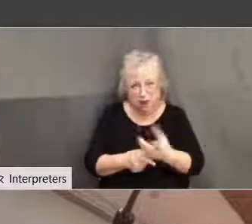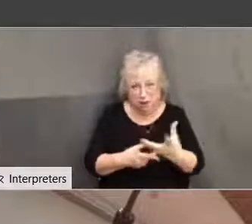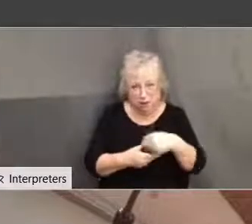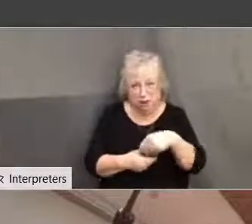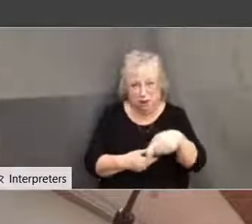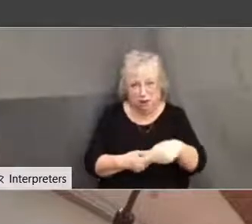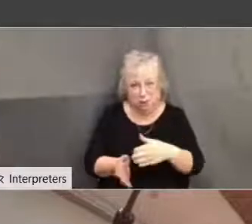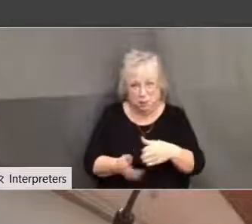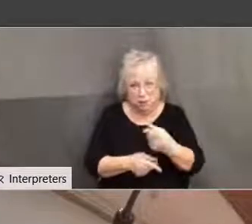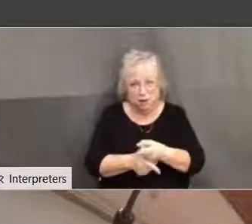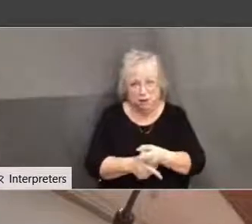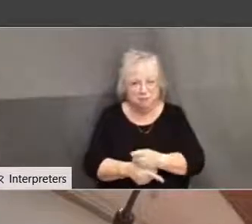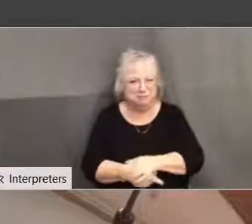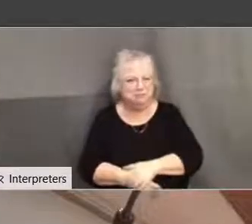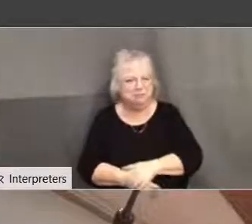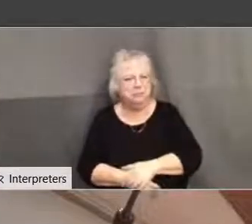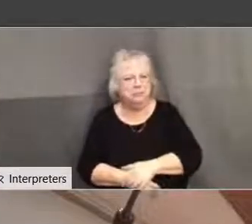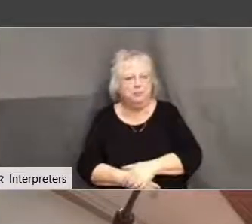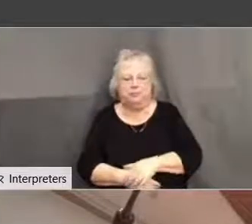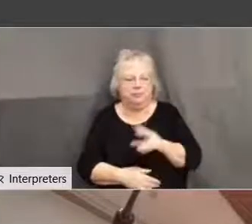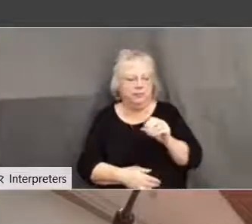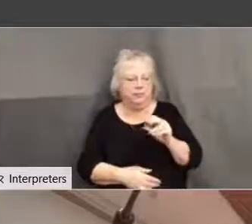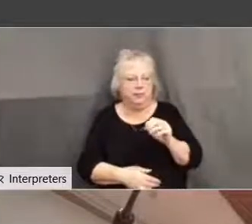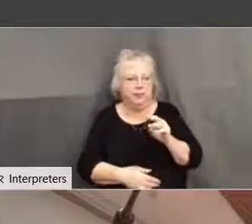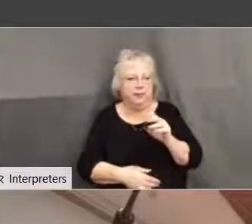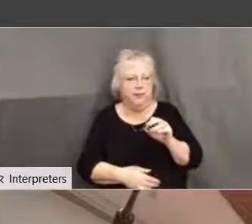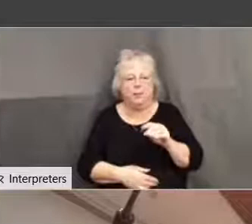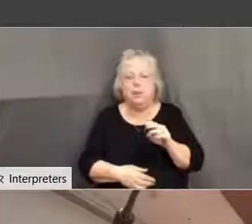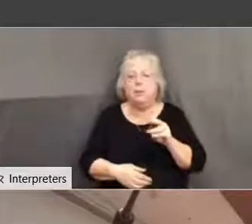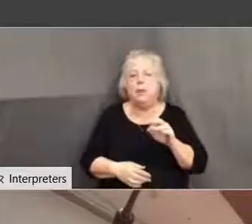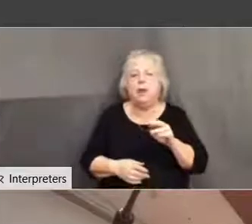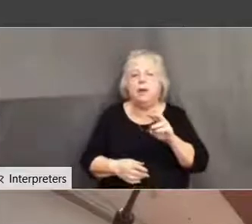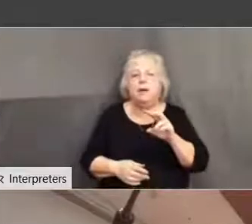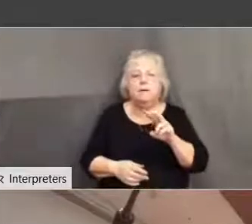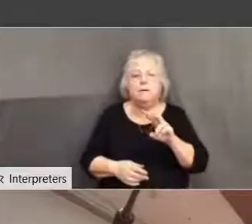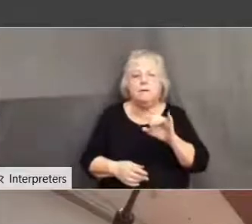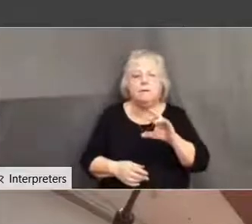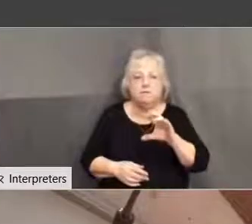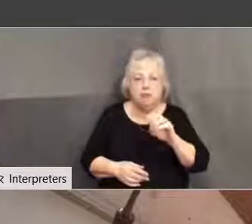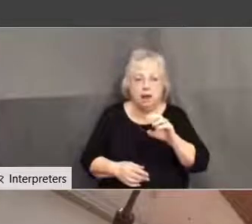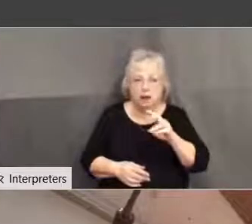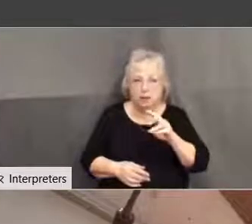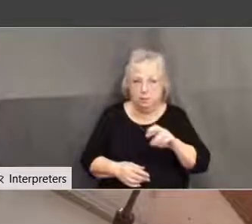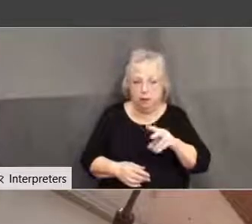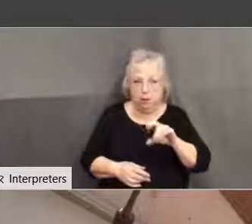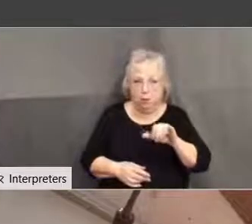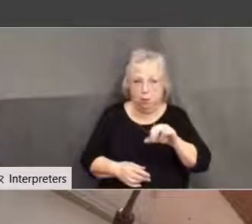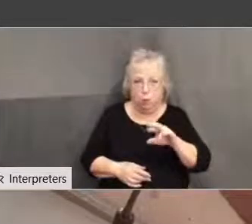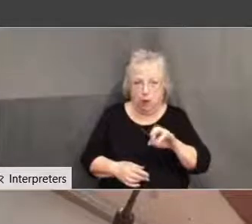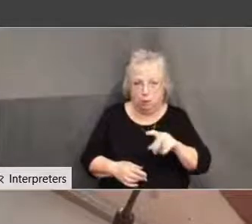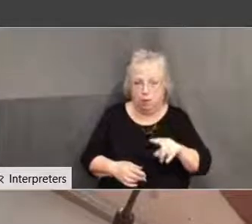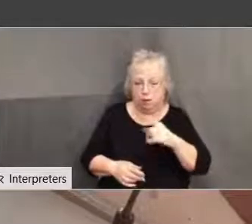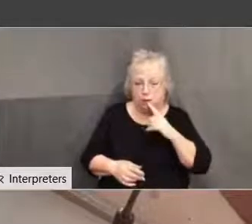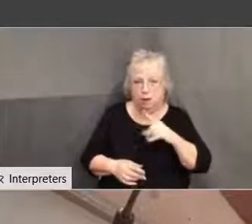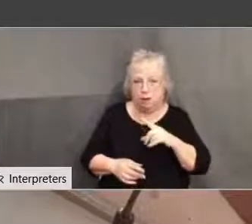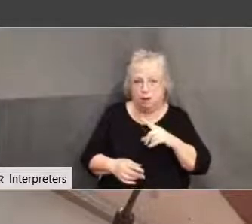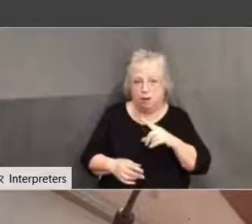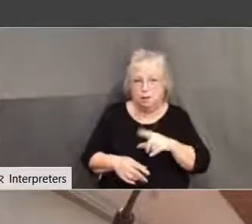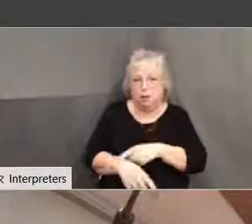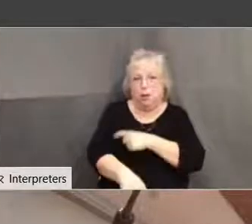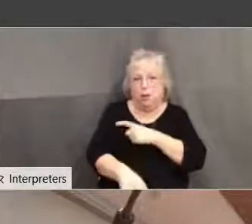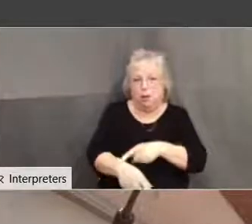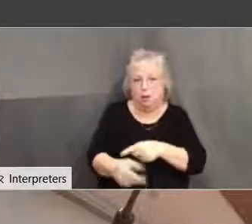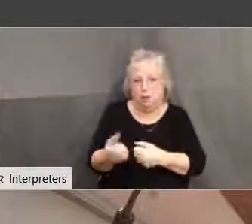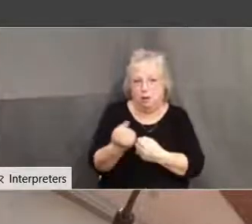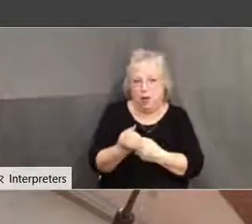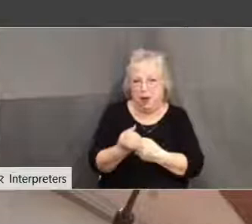plan? No, ma'am. Vice Mayor Wyrick, you've been a long-term advocate for